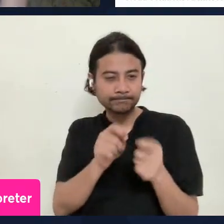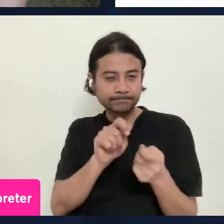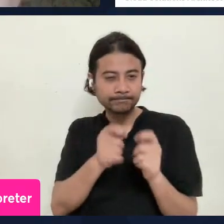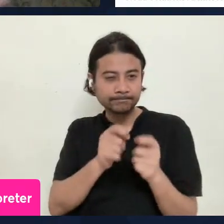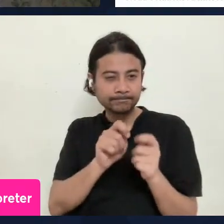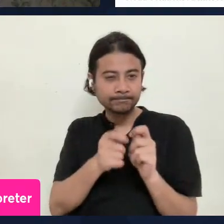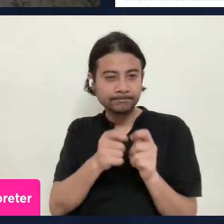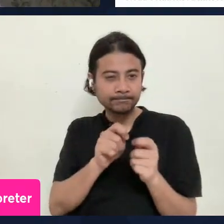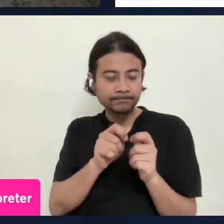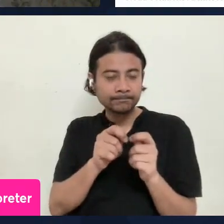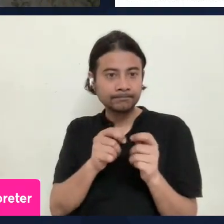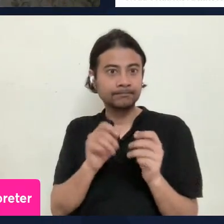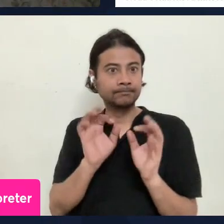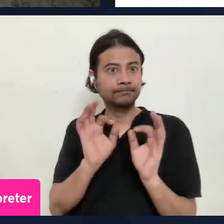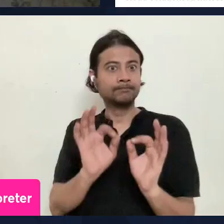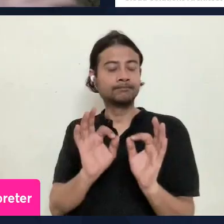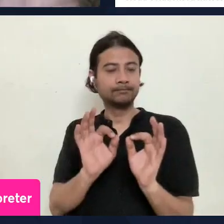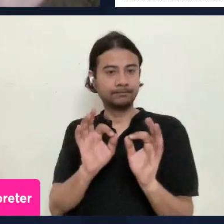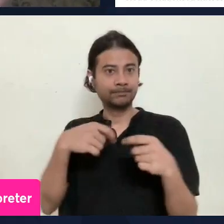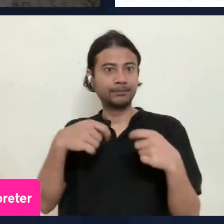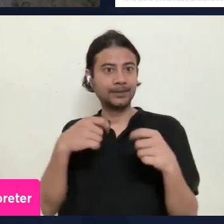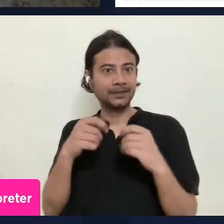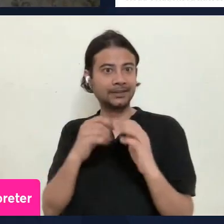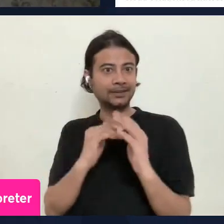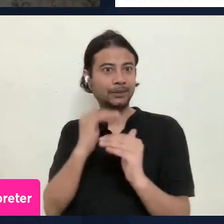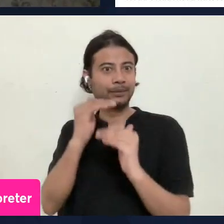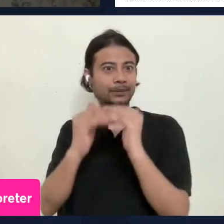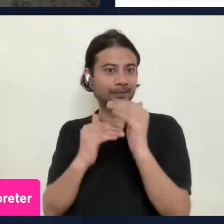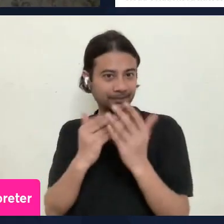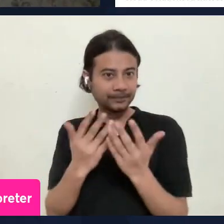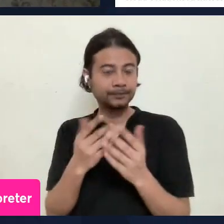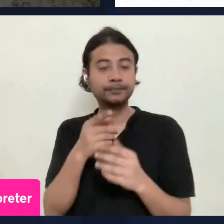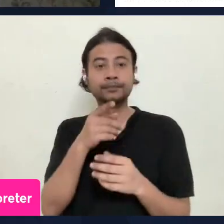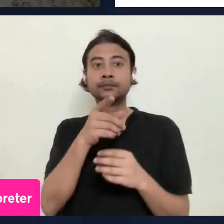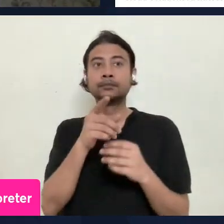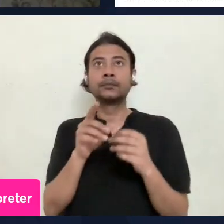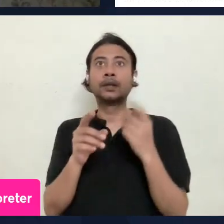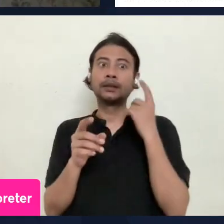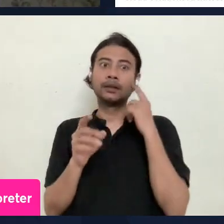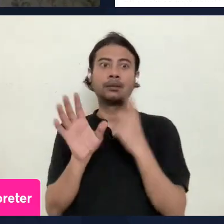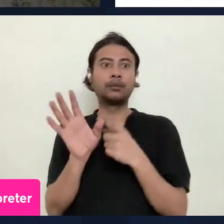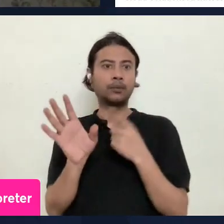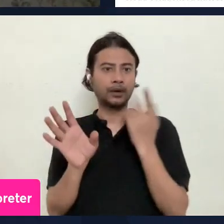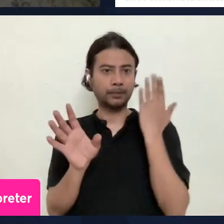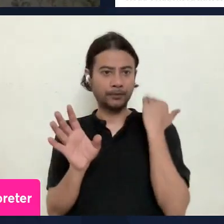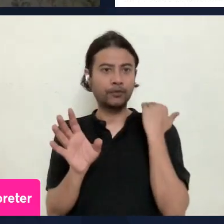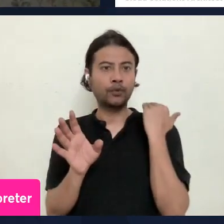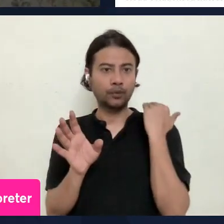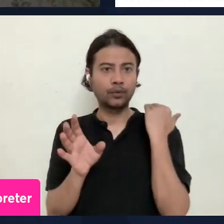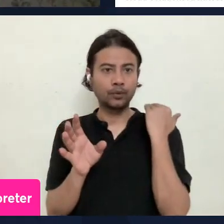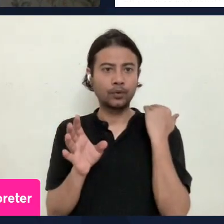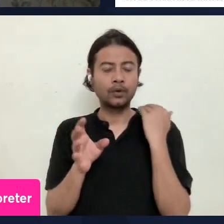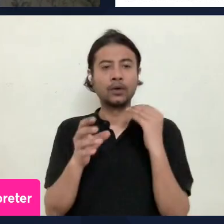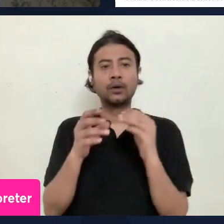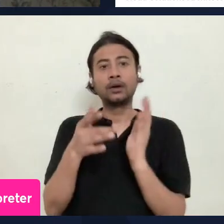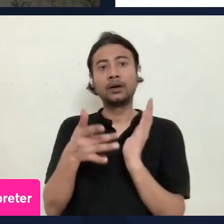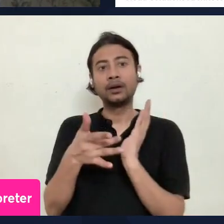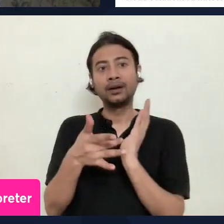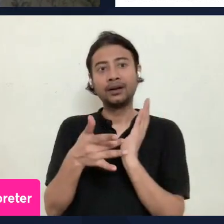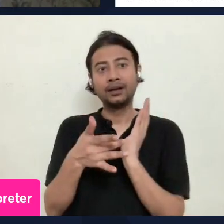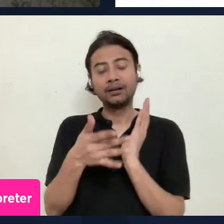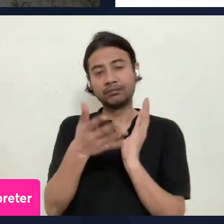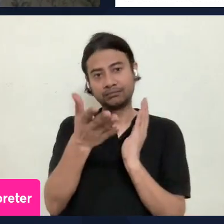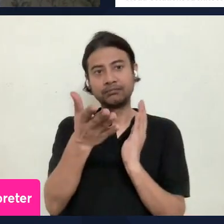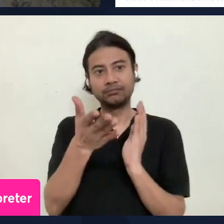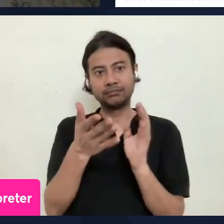similar podcast earlier, and I think it's been a year or so now, and I'm sure there have been multiple feature releases and